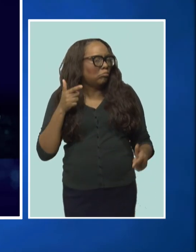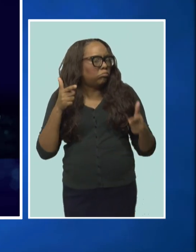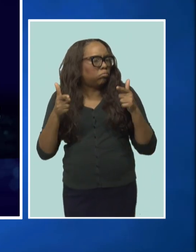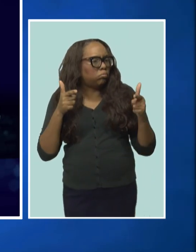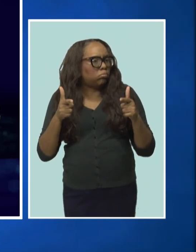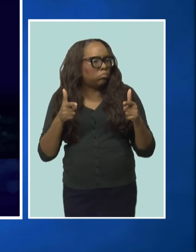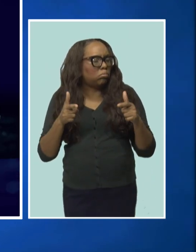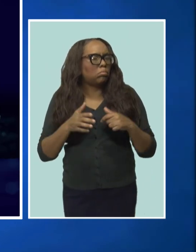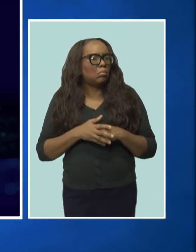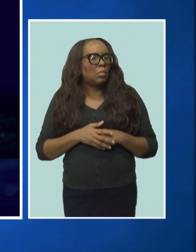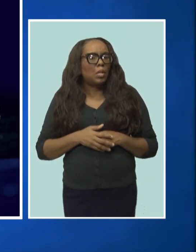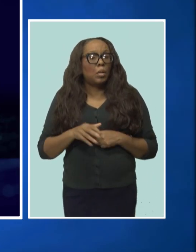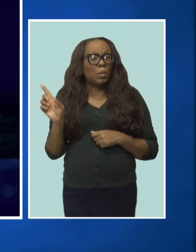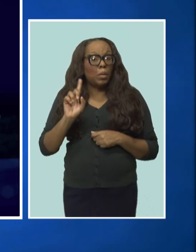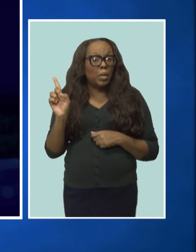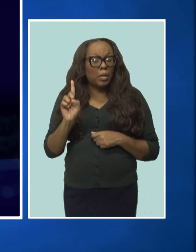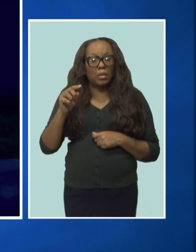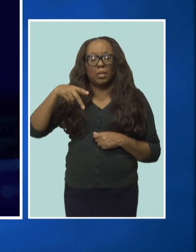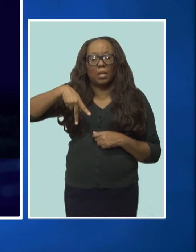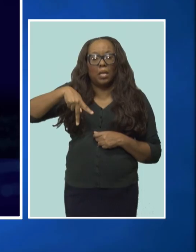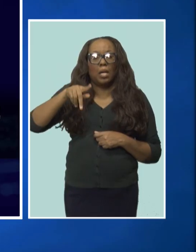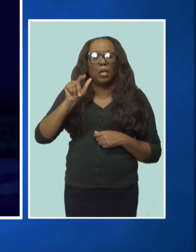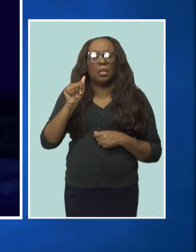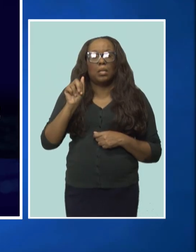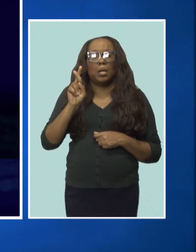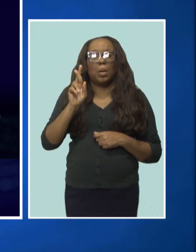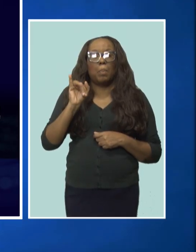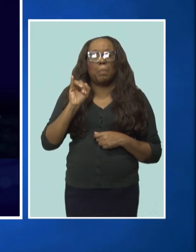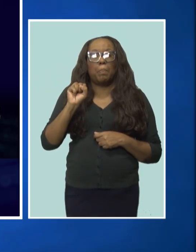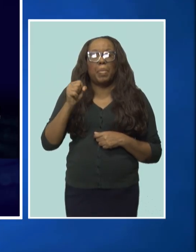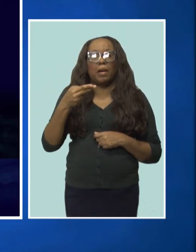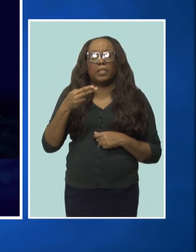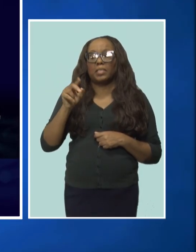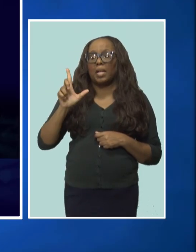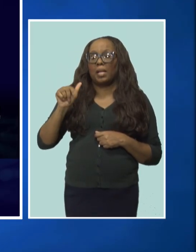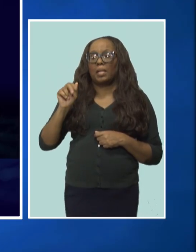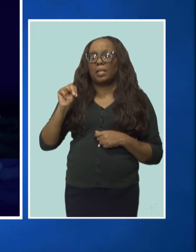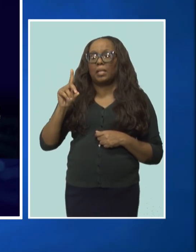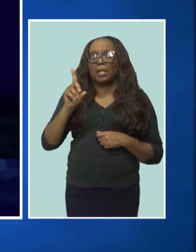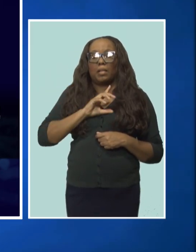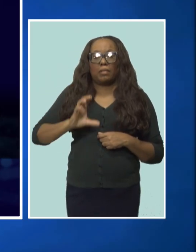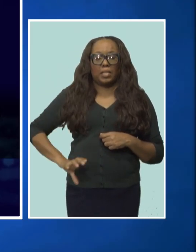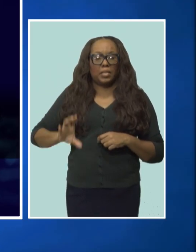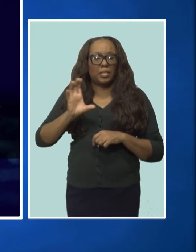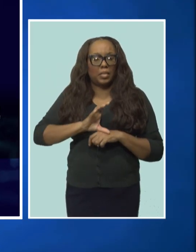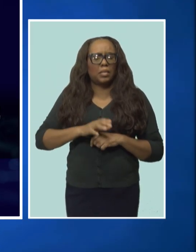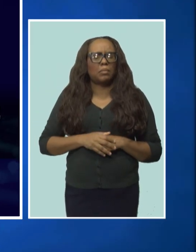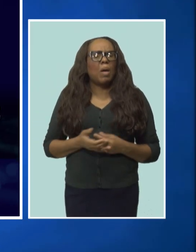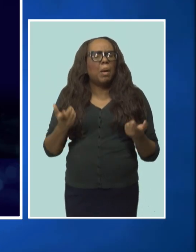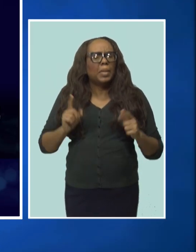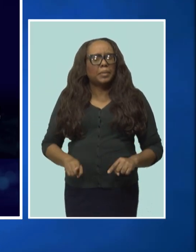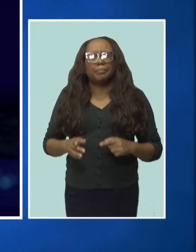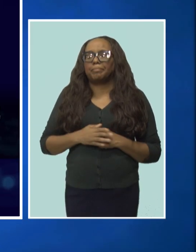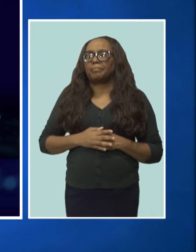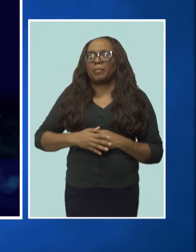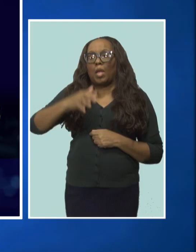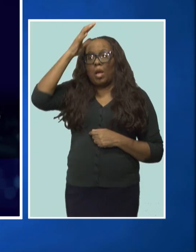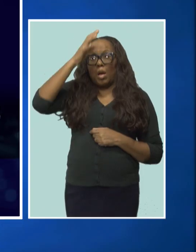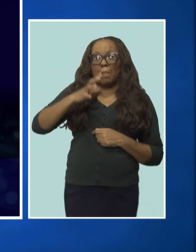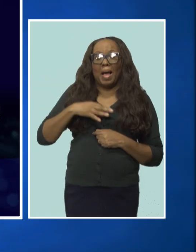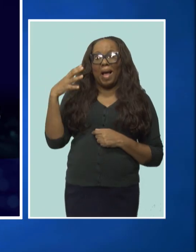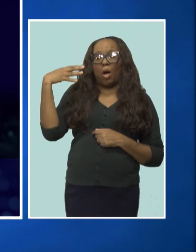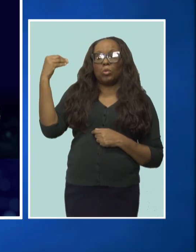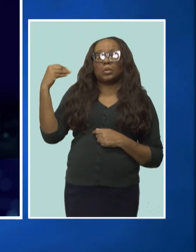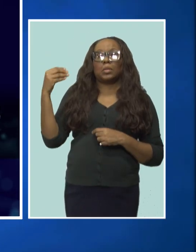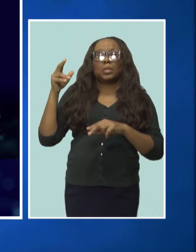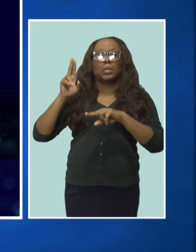Parishland Christchurch. Investigations revealed that a male was sitting outside under a street light when he was approached by a man who